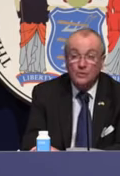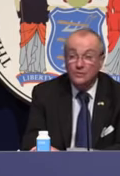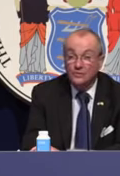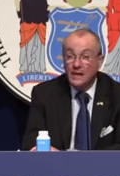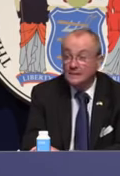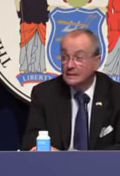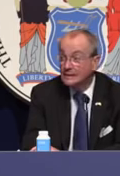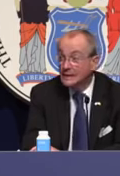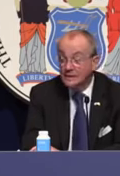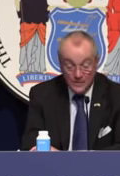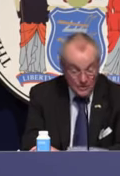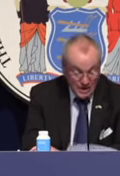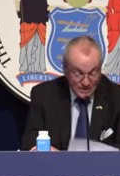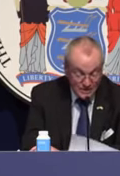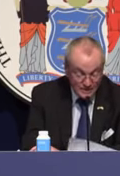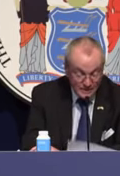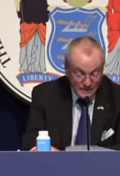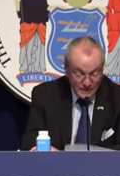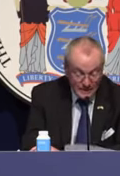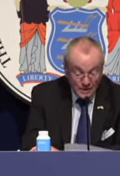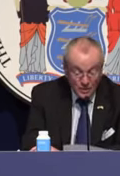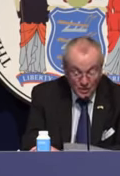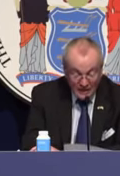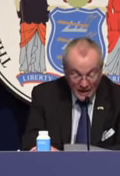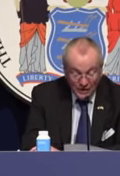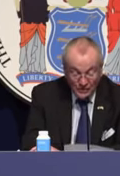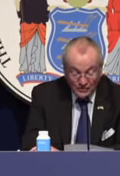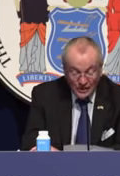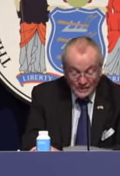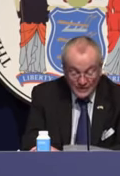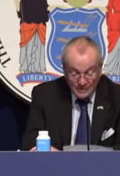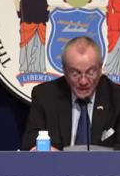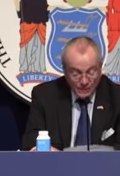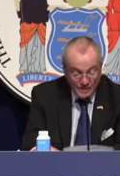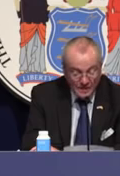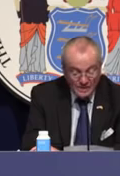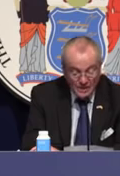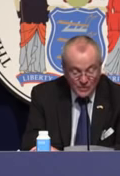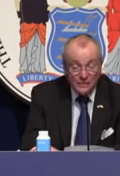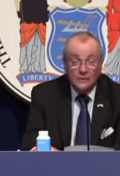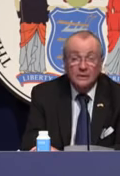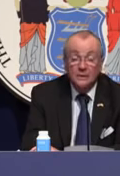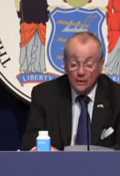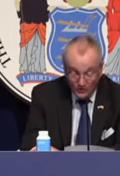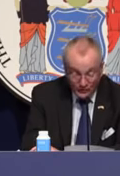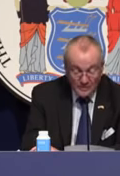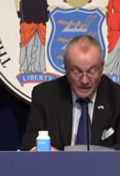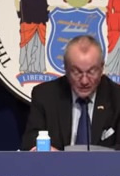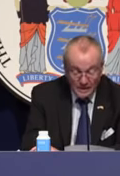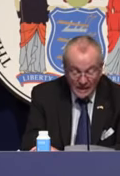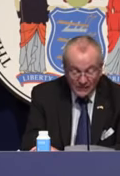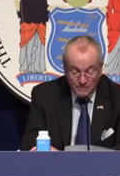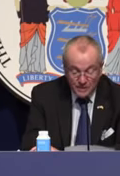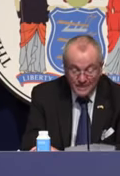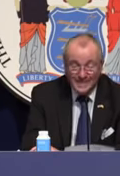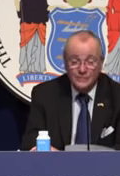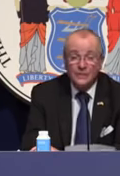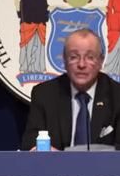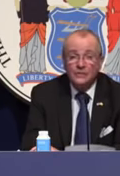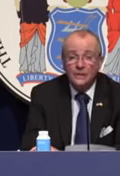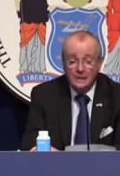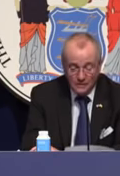essential workers, in fact, get to their jobs. Ensuring the health and safety of the men and women on NJ Transit also means enhancing